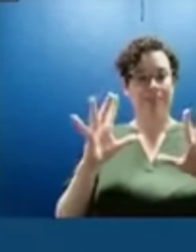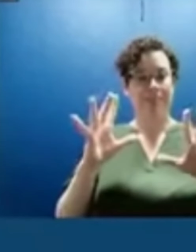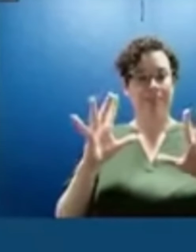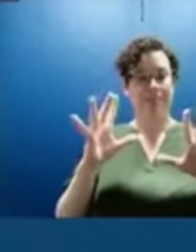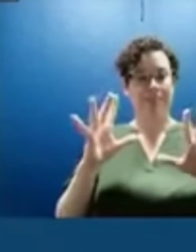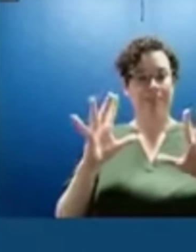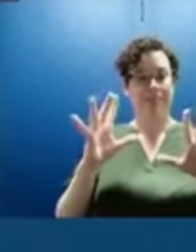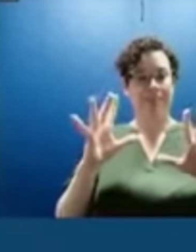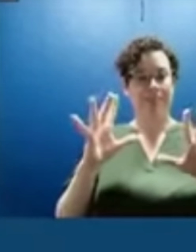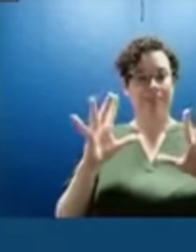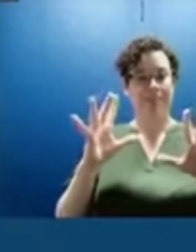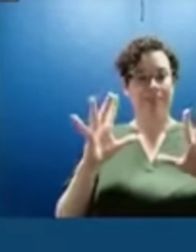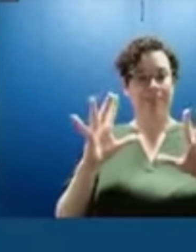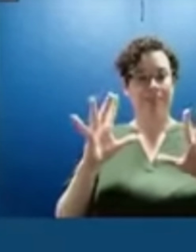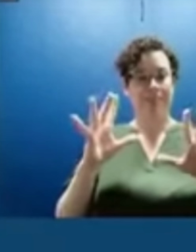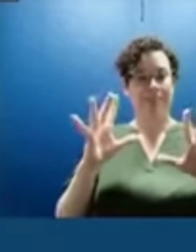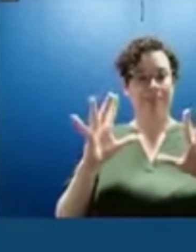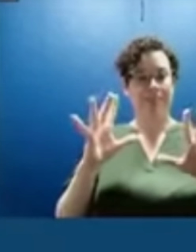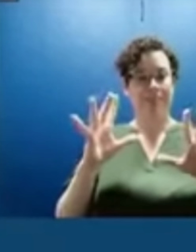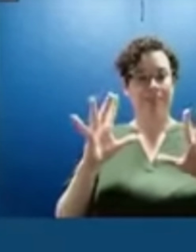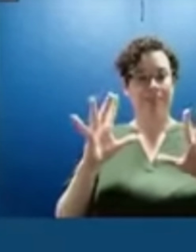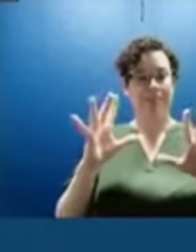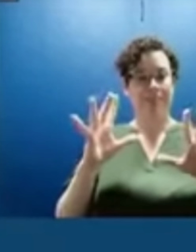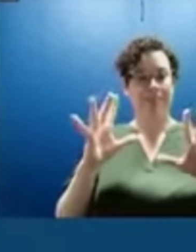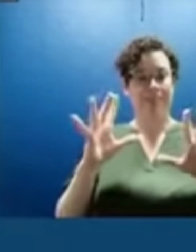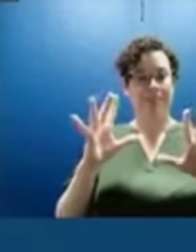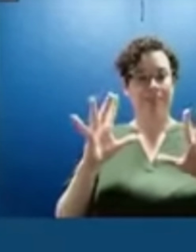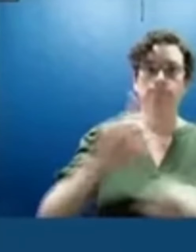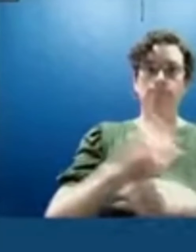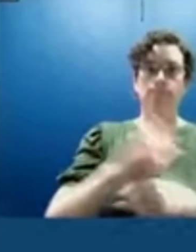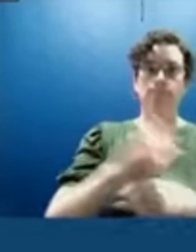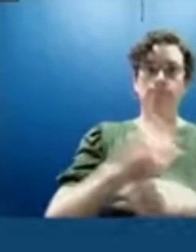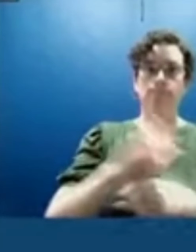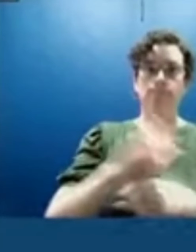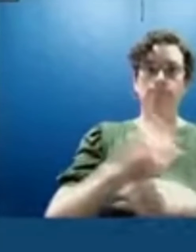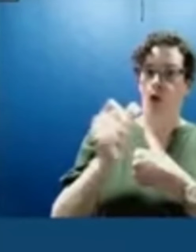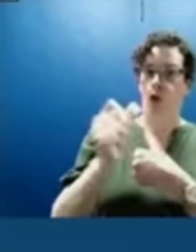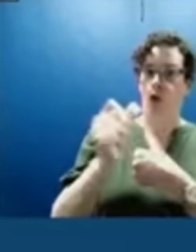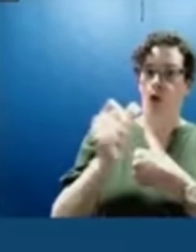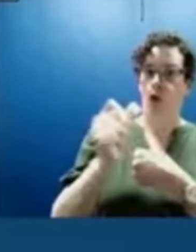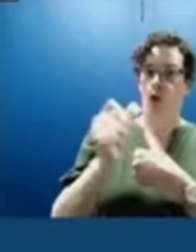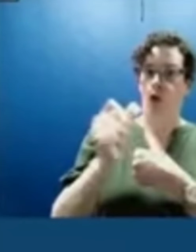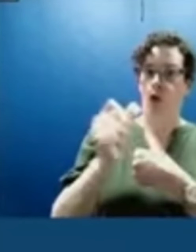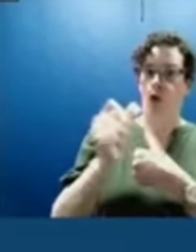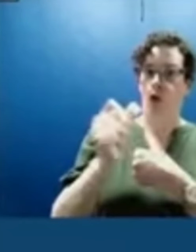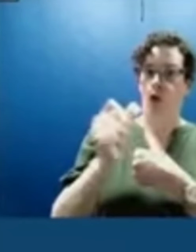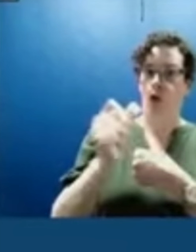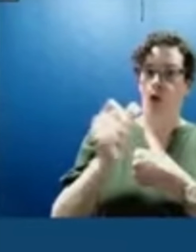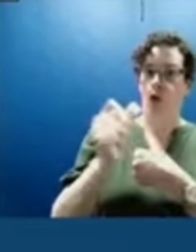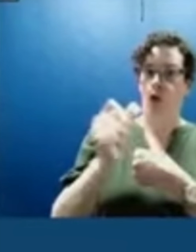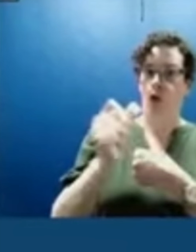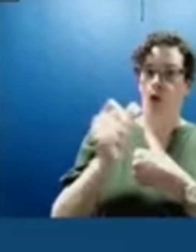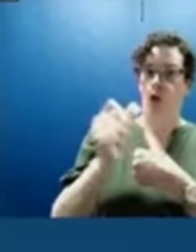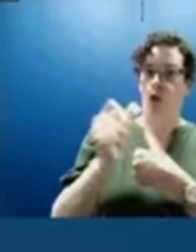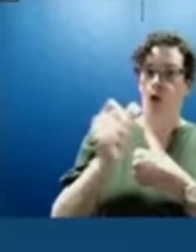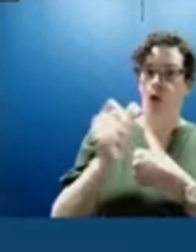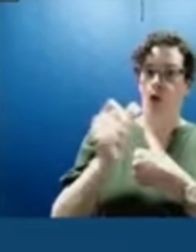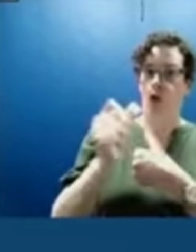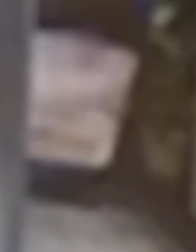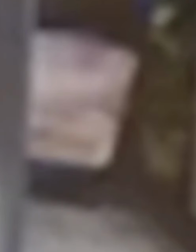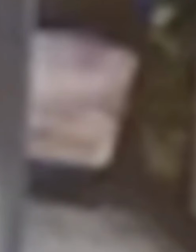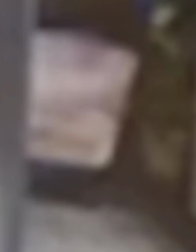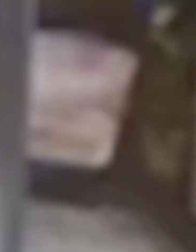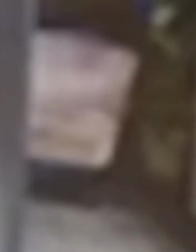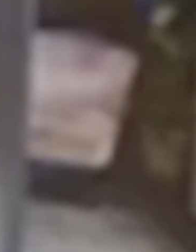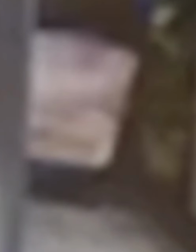than doubled. This is just not stealing anymore. This is harming. Thursday afternoon, Governor Hochul continuing the state's crackdown on retail